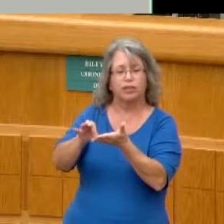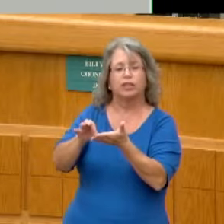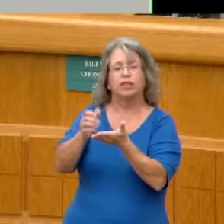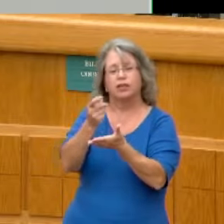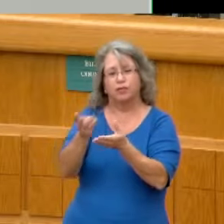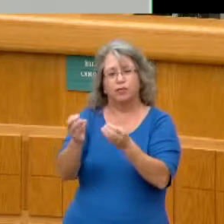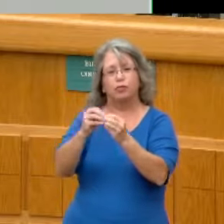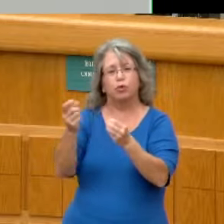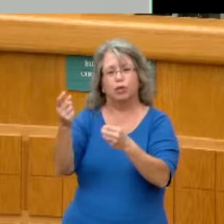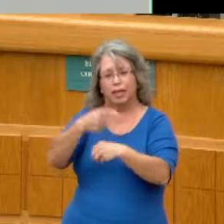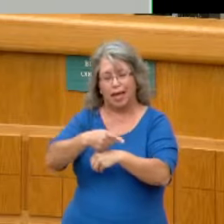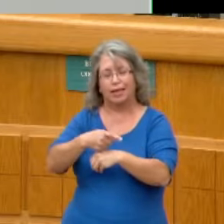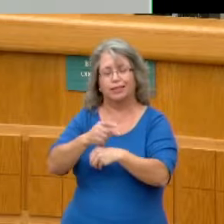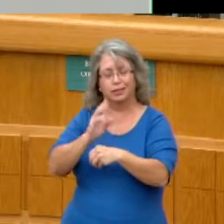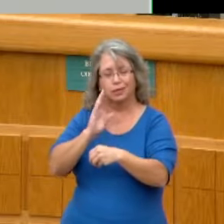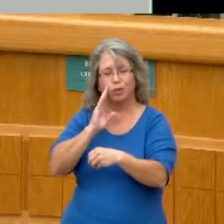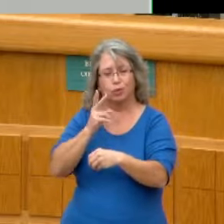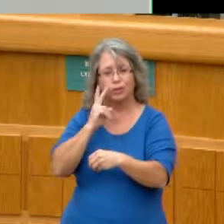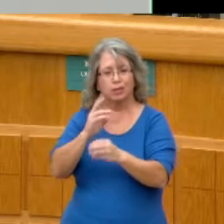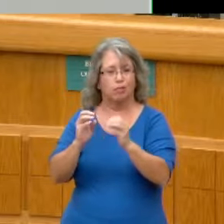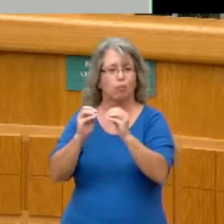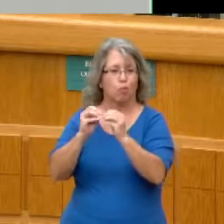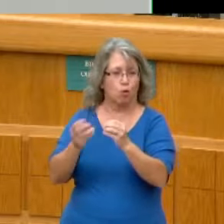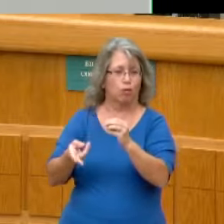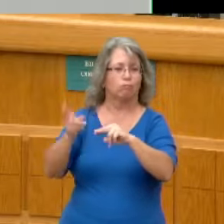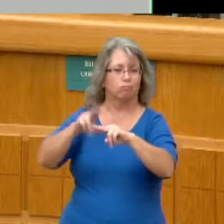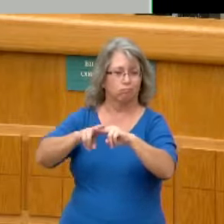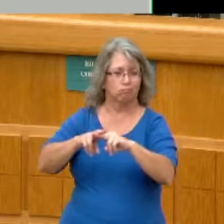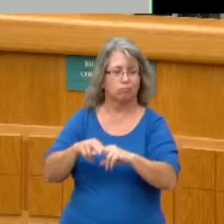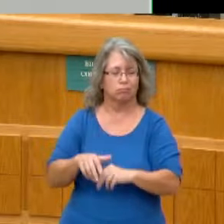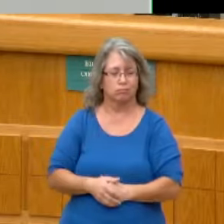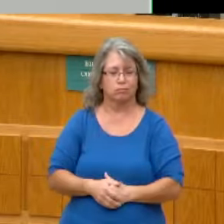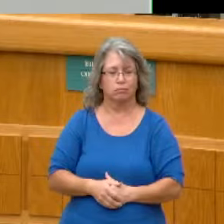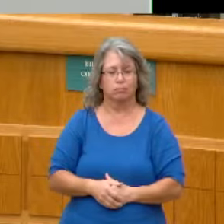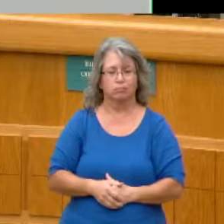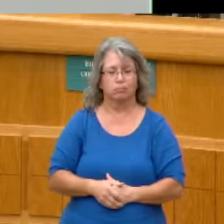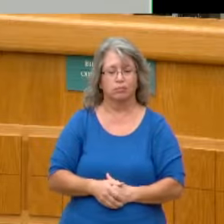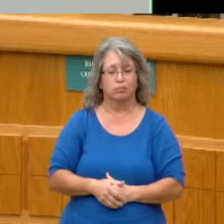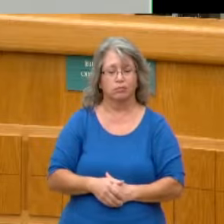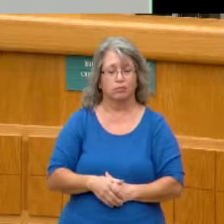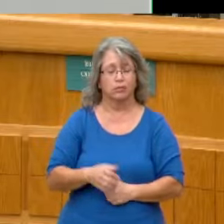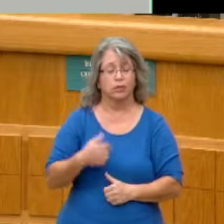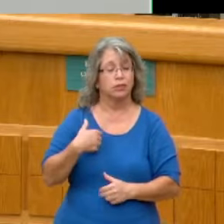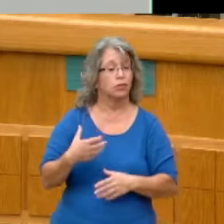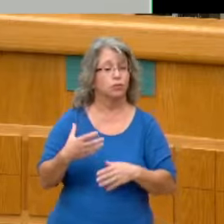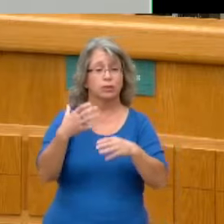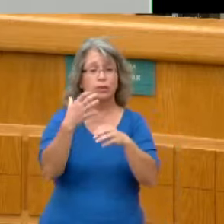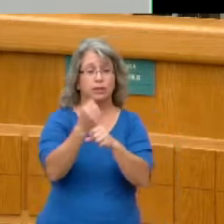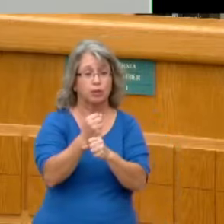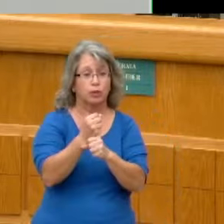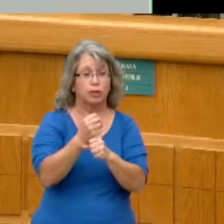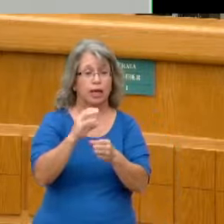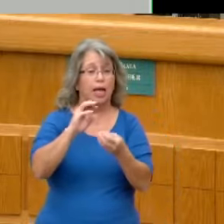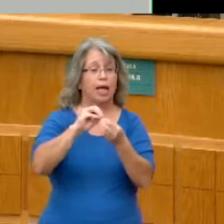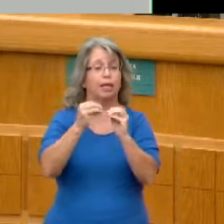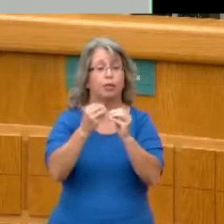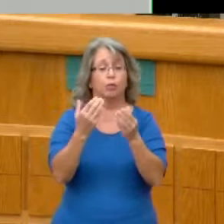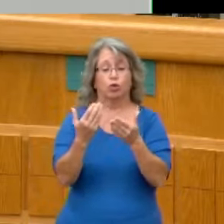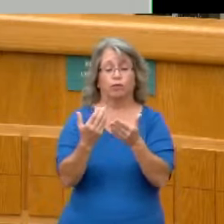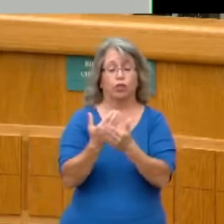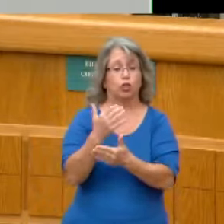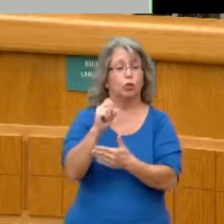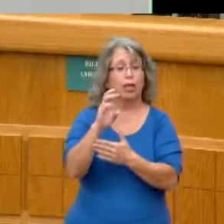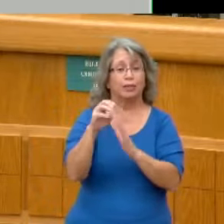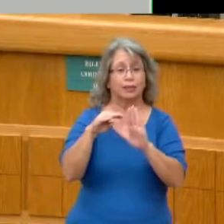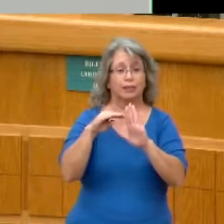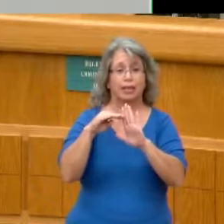in. Okay, so in summary, the new cases have leveled over the past week, and that's not good because they were going